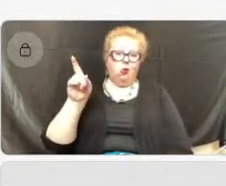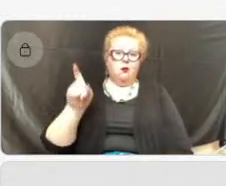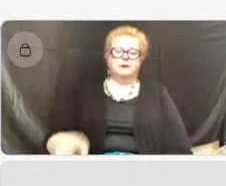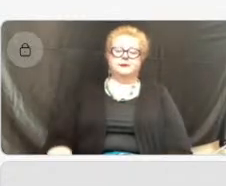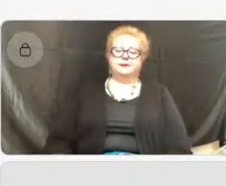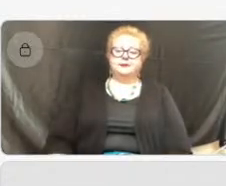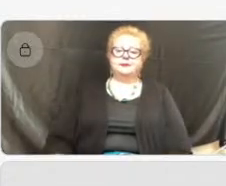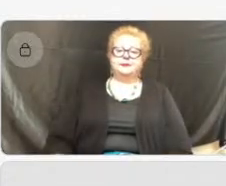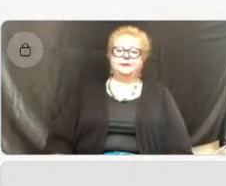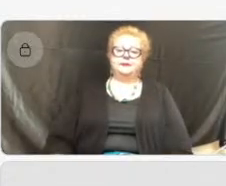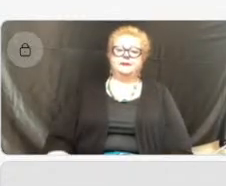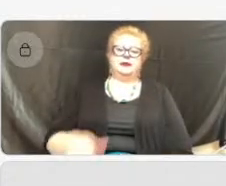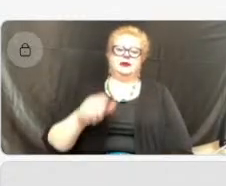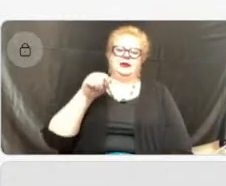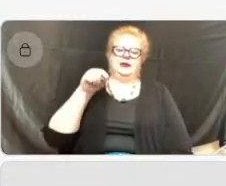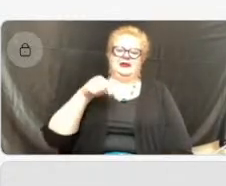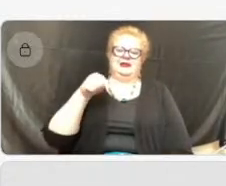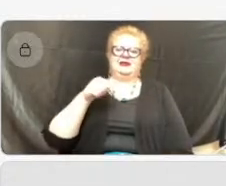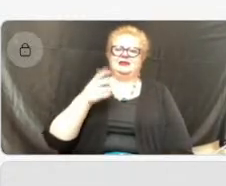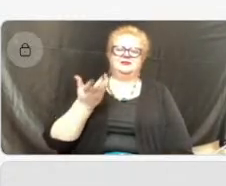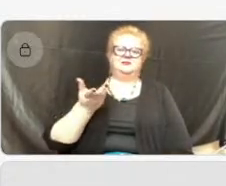This does not feel right.